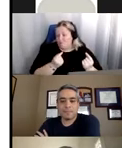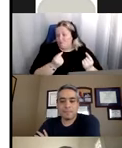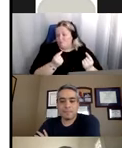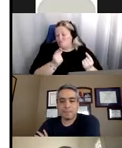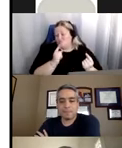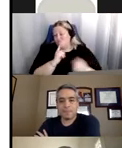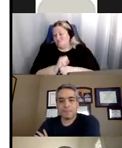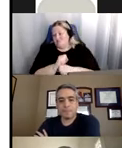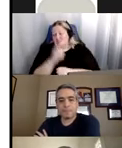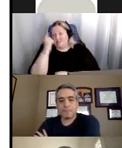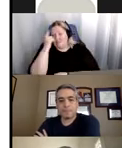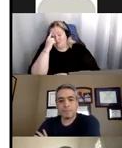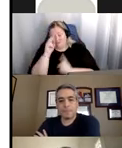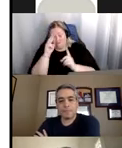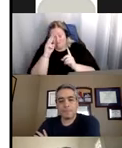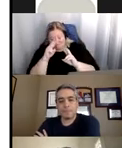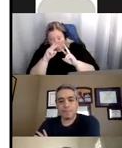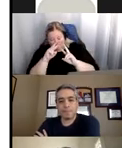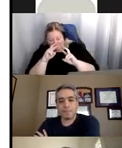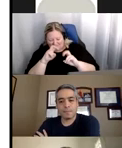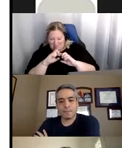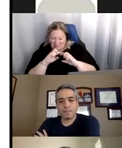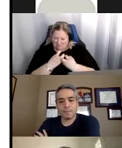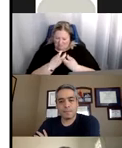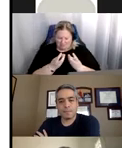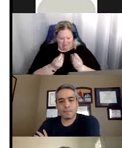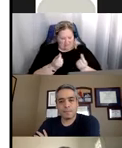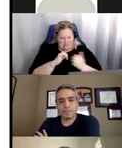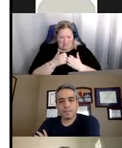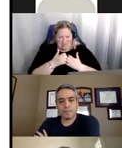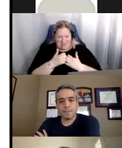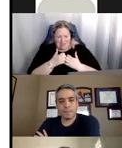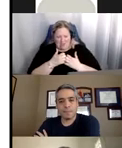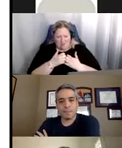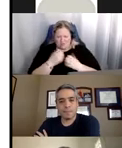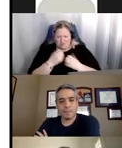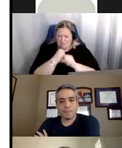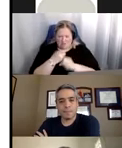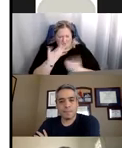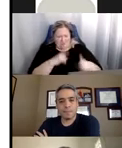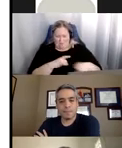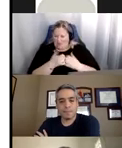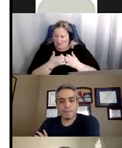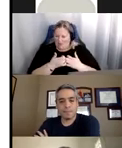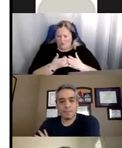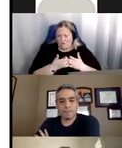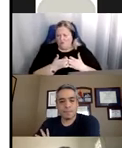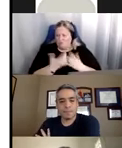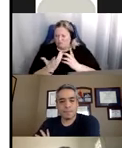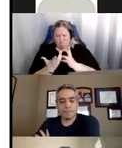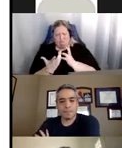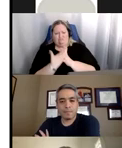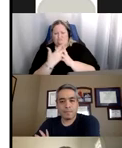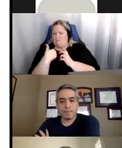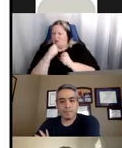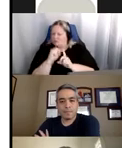of thinking about it critically and trying to solve this problem. Like how could we make this happen? How could we,